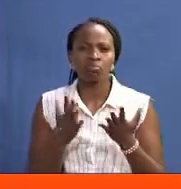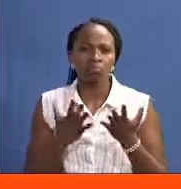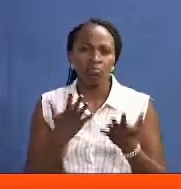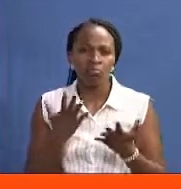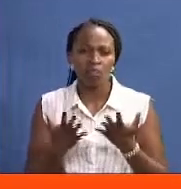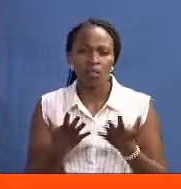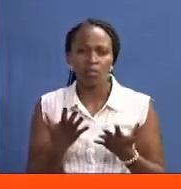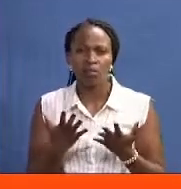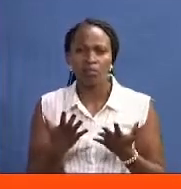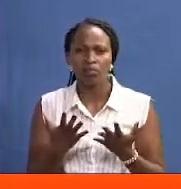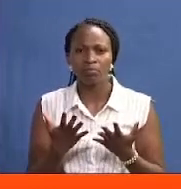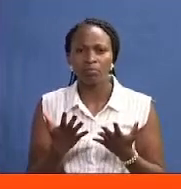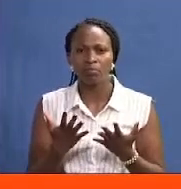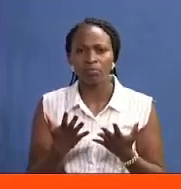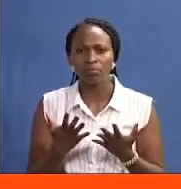be to hold